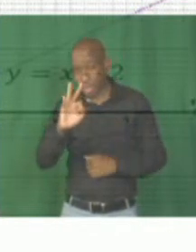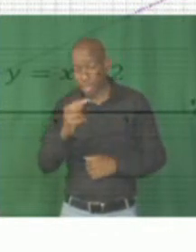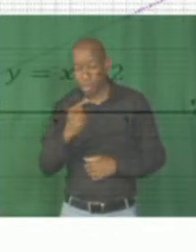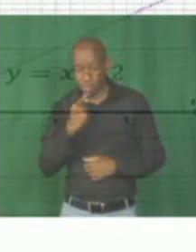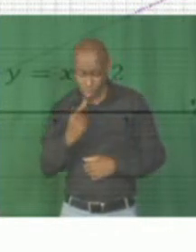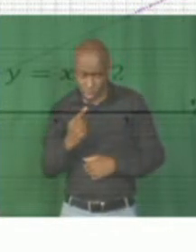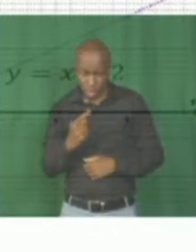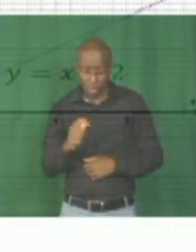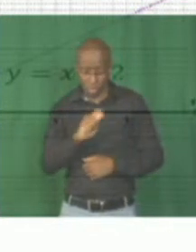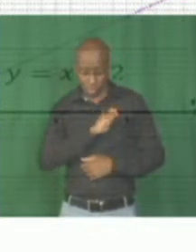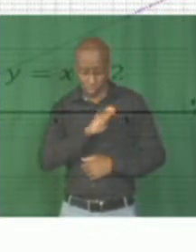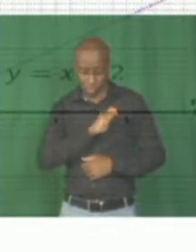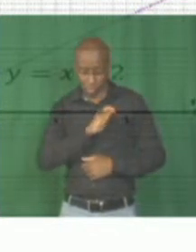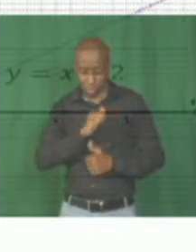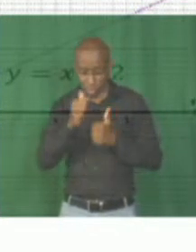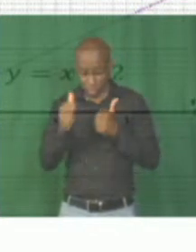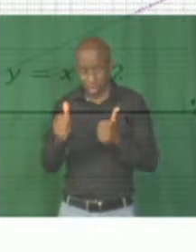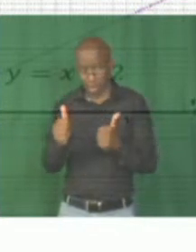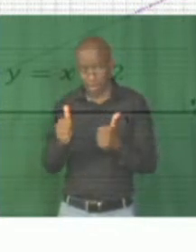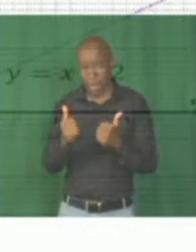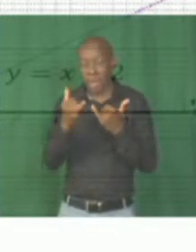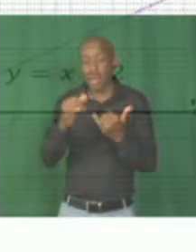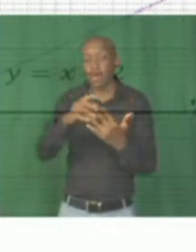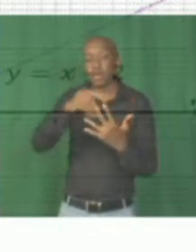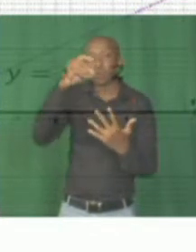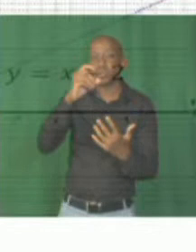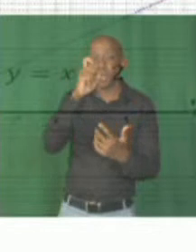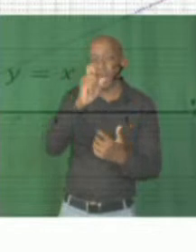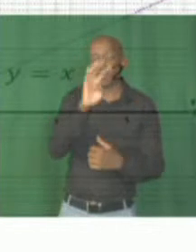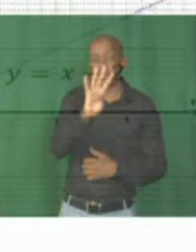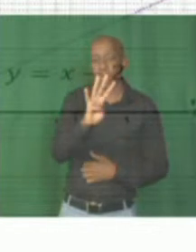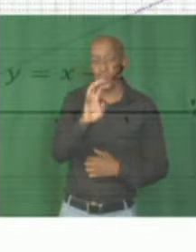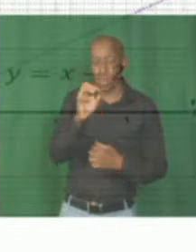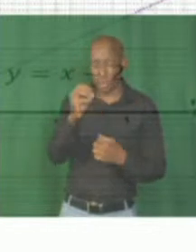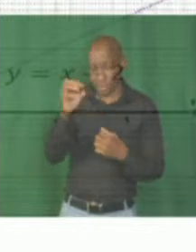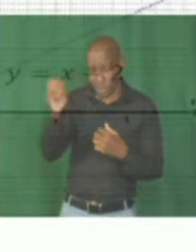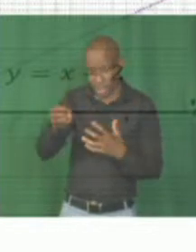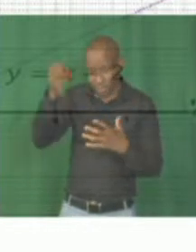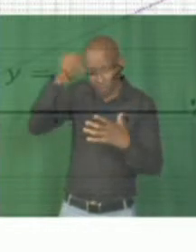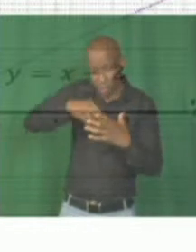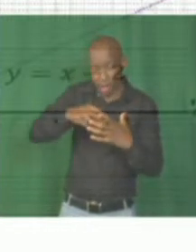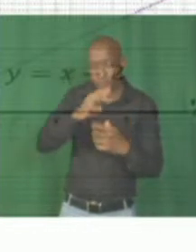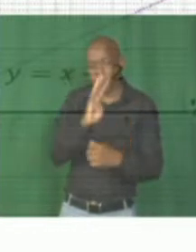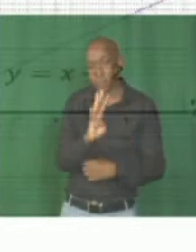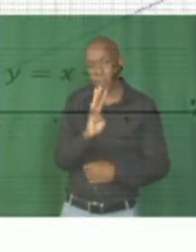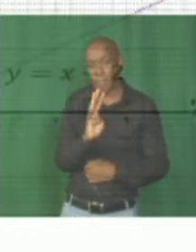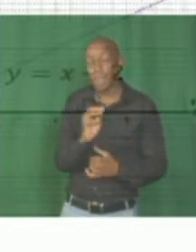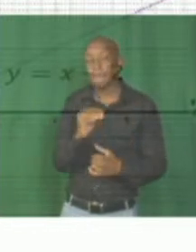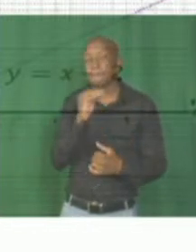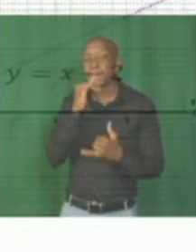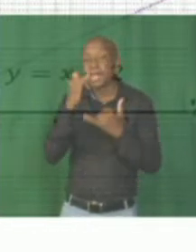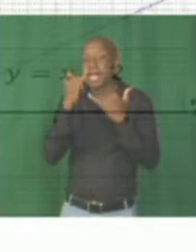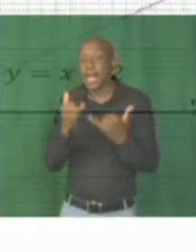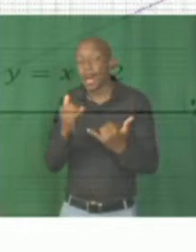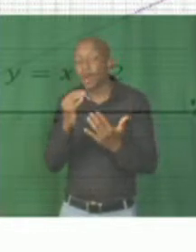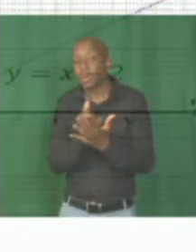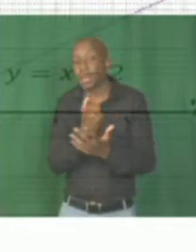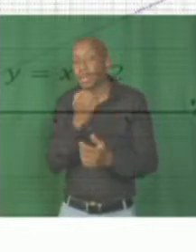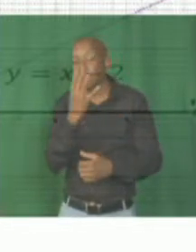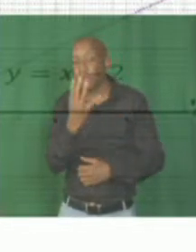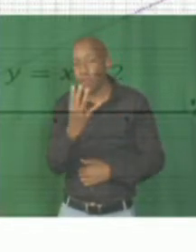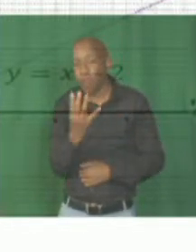case where x now is equal to 4. When you substitute here, x is equal to 4, it's going to be 4